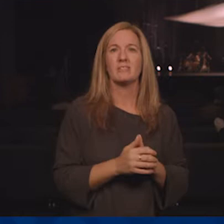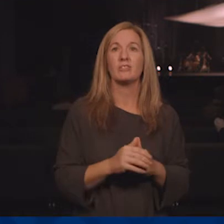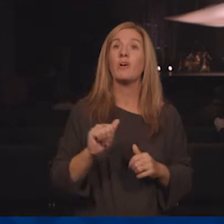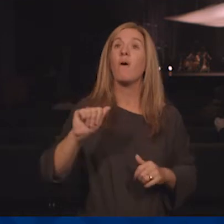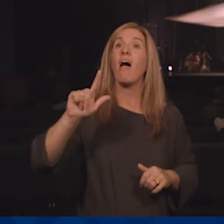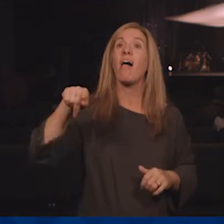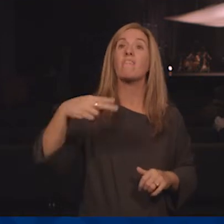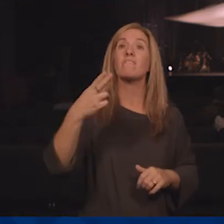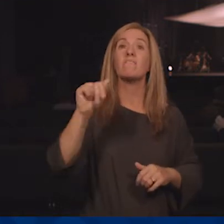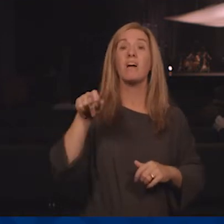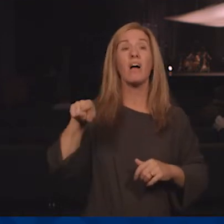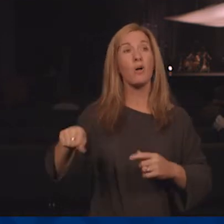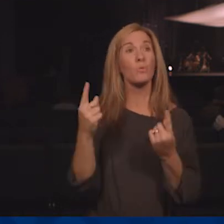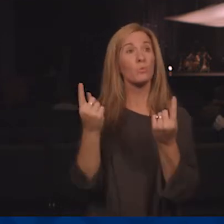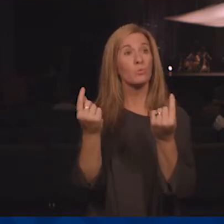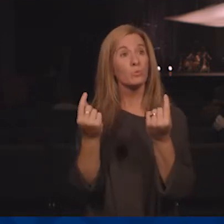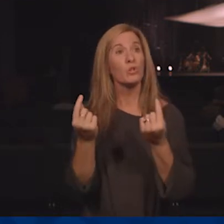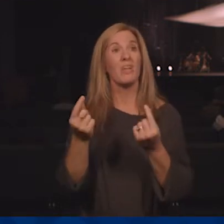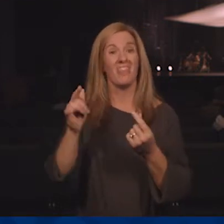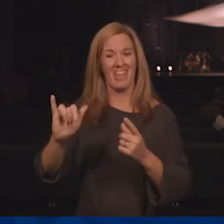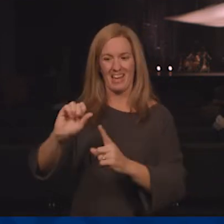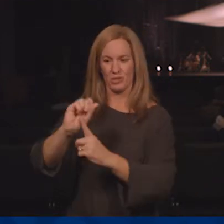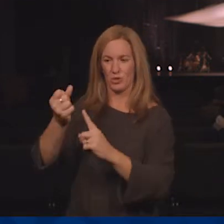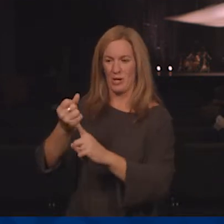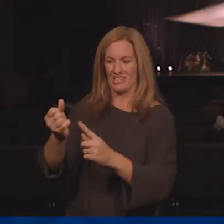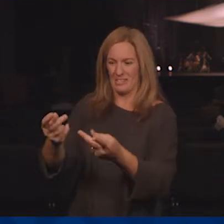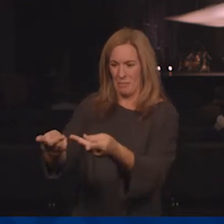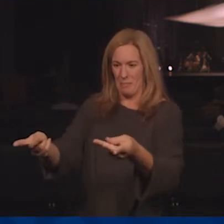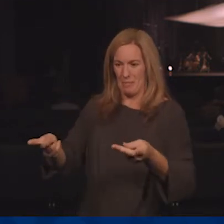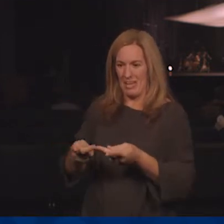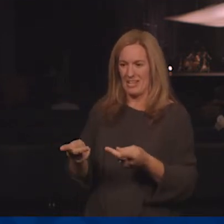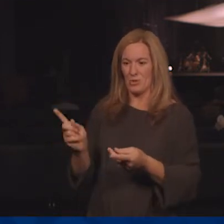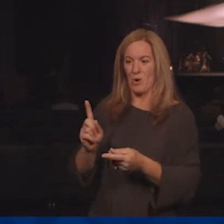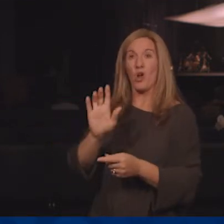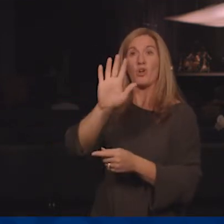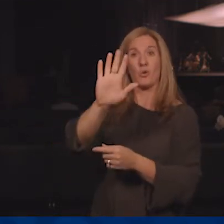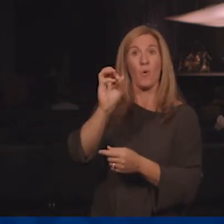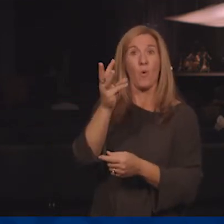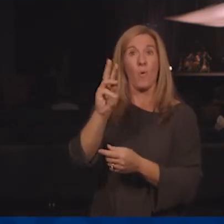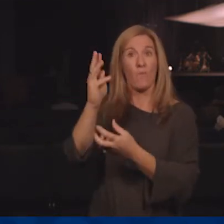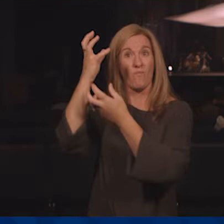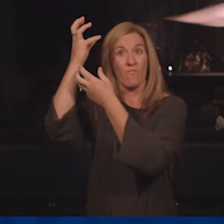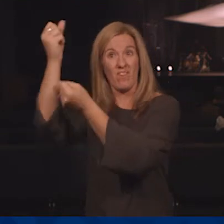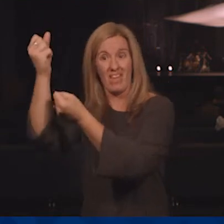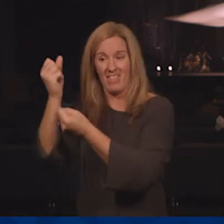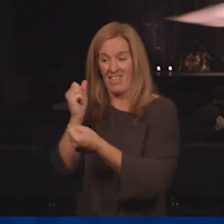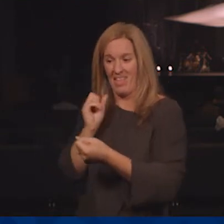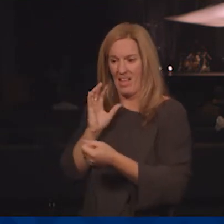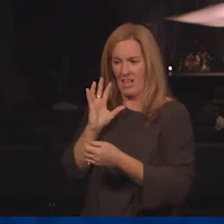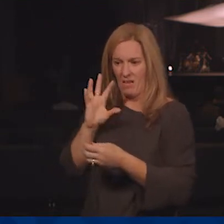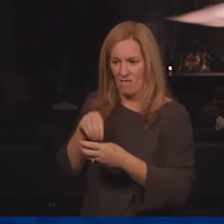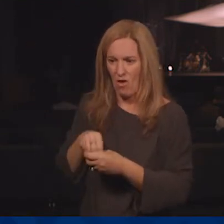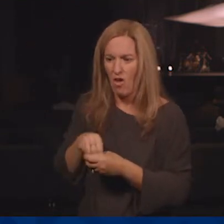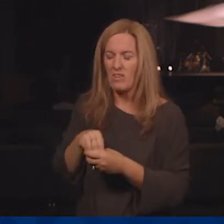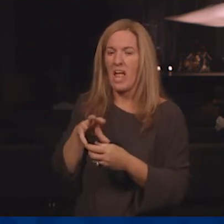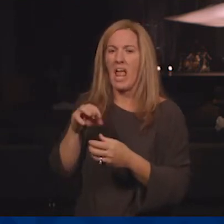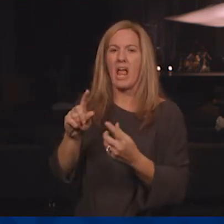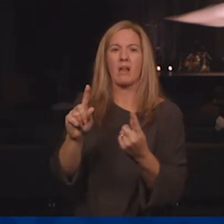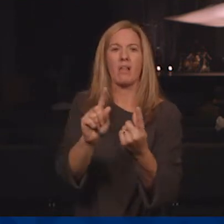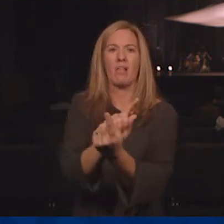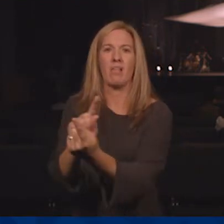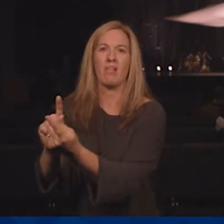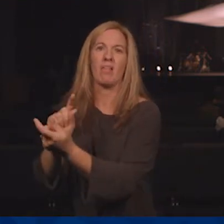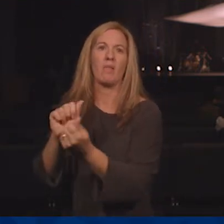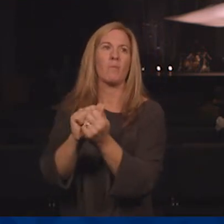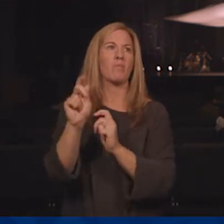creates a context, church, where you get to engage your own faith and engage culture. You gather